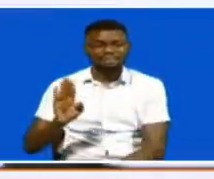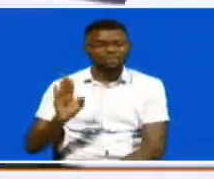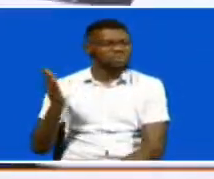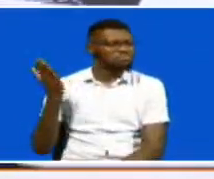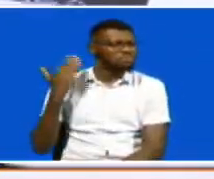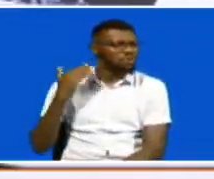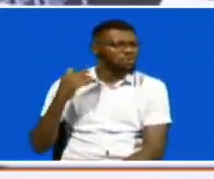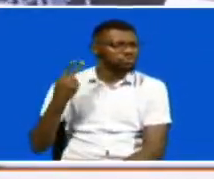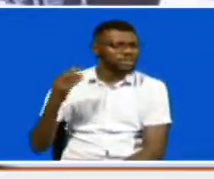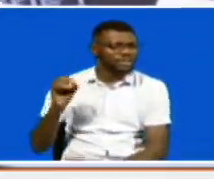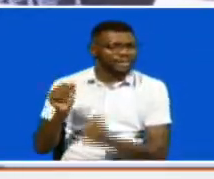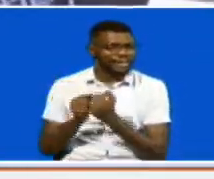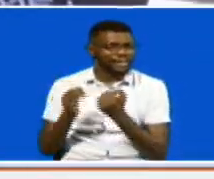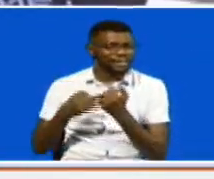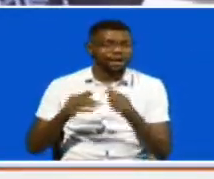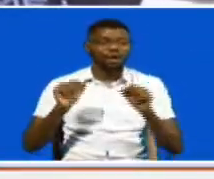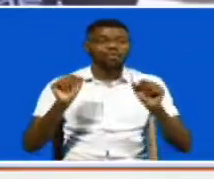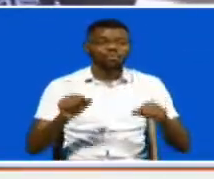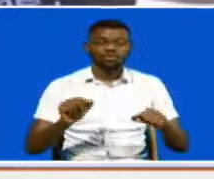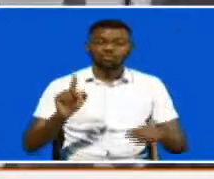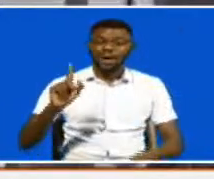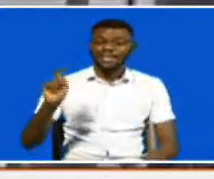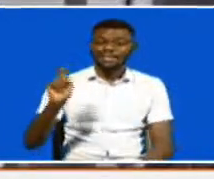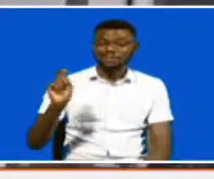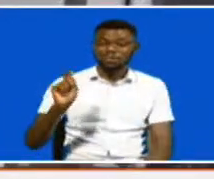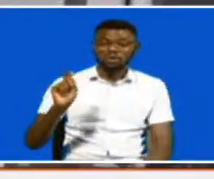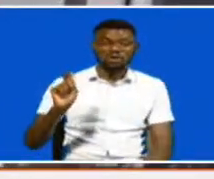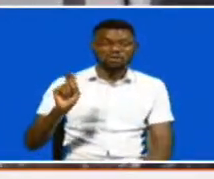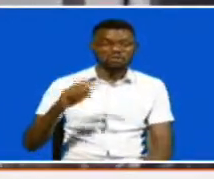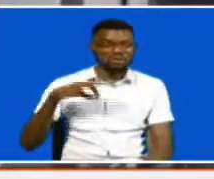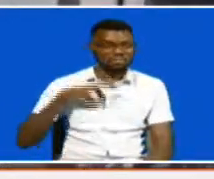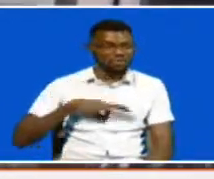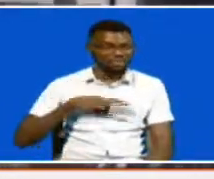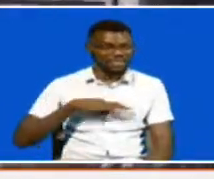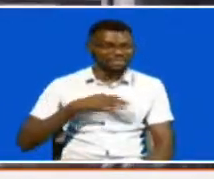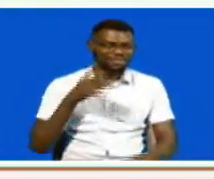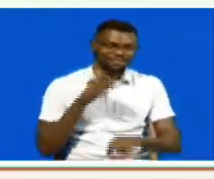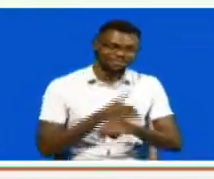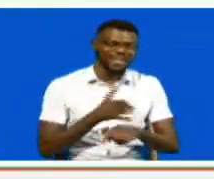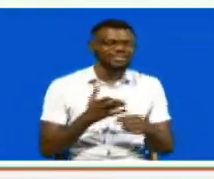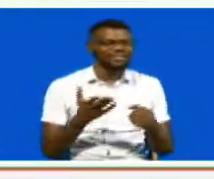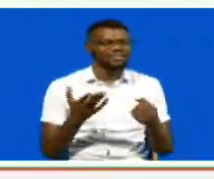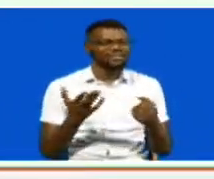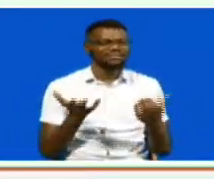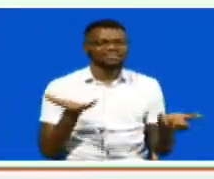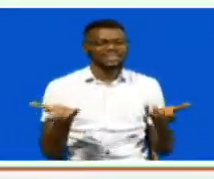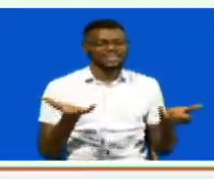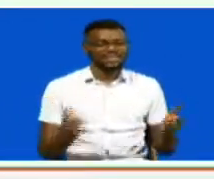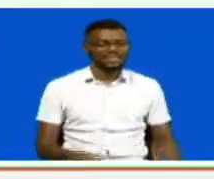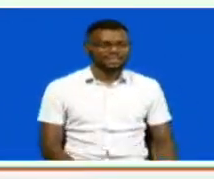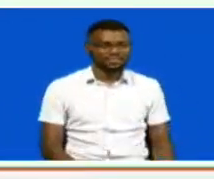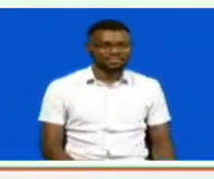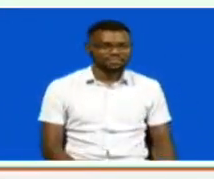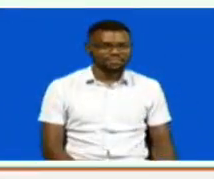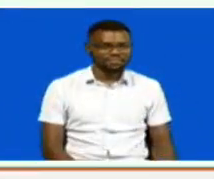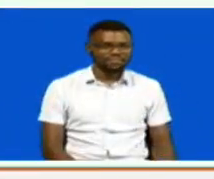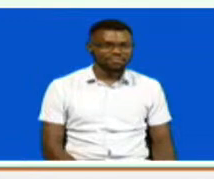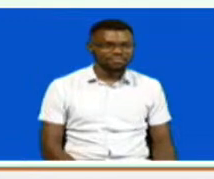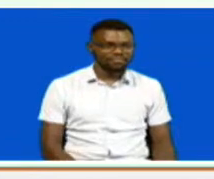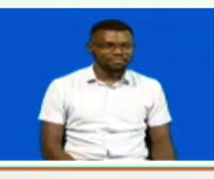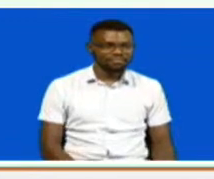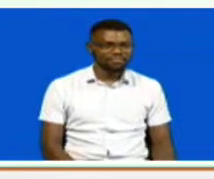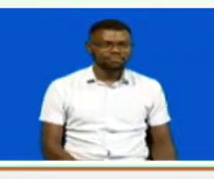2018, might hit 1 trillion mark if the next industry data is released today. Counterfeiting continues to